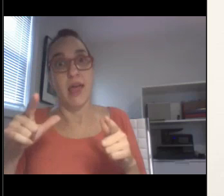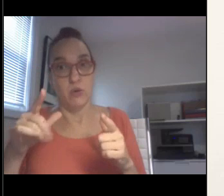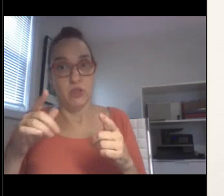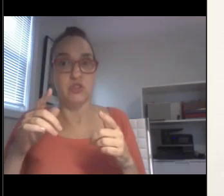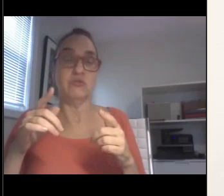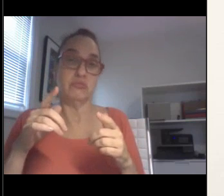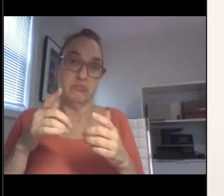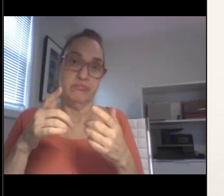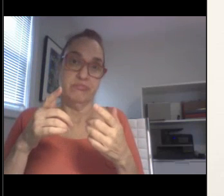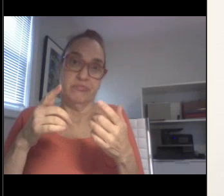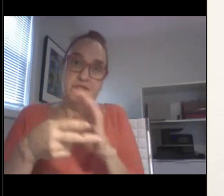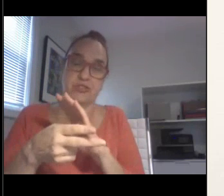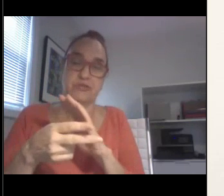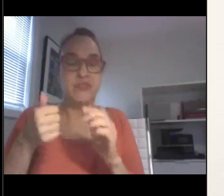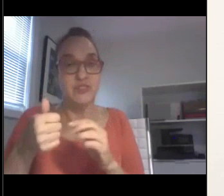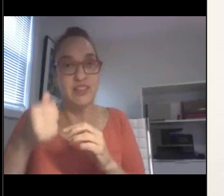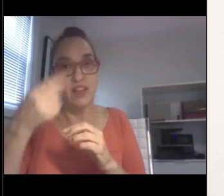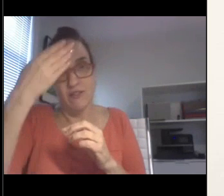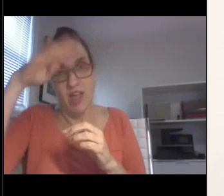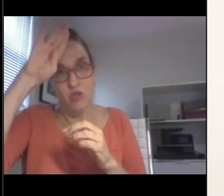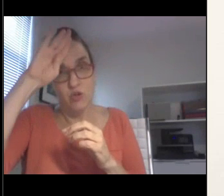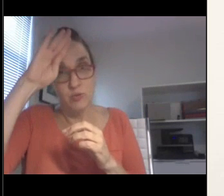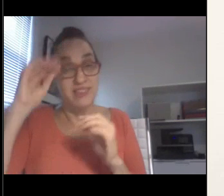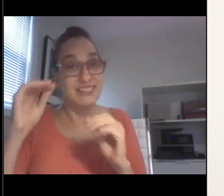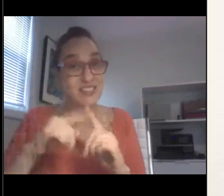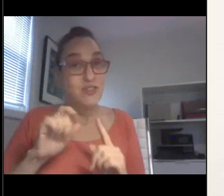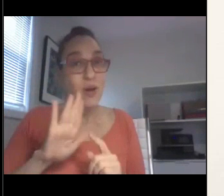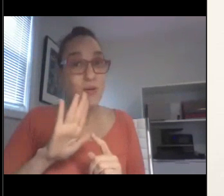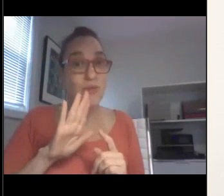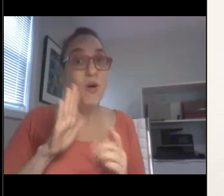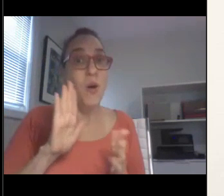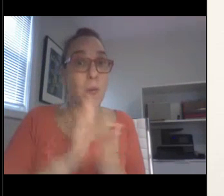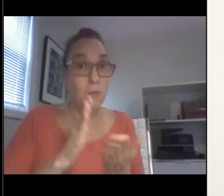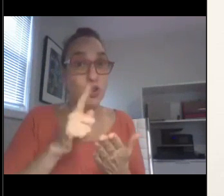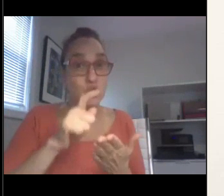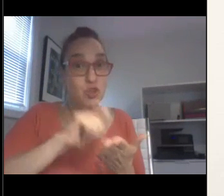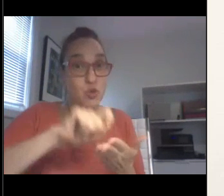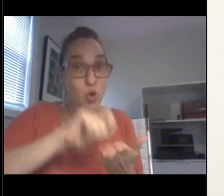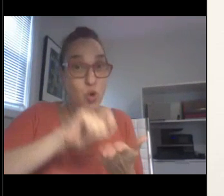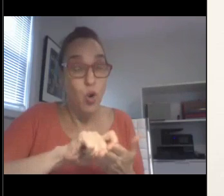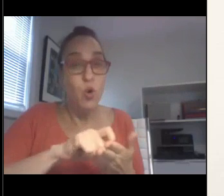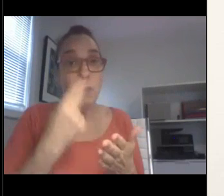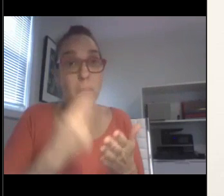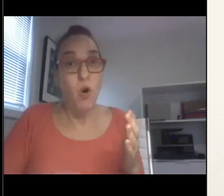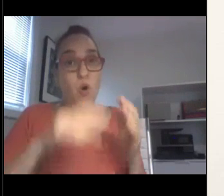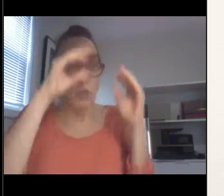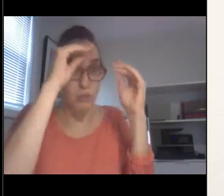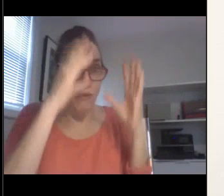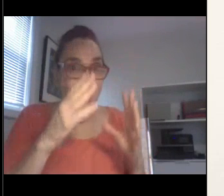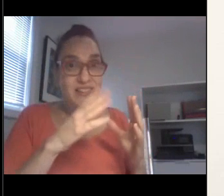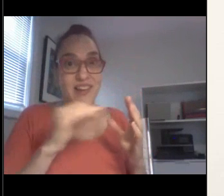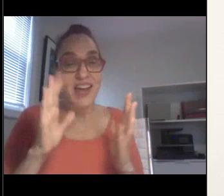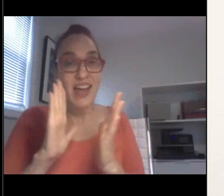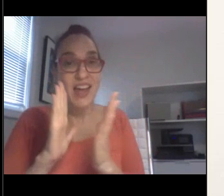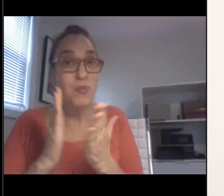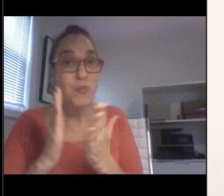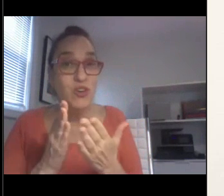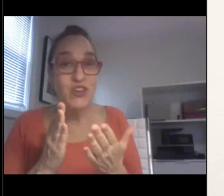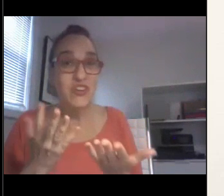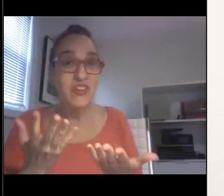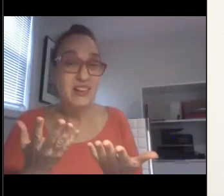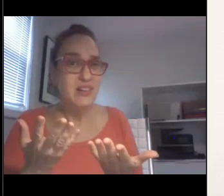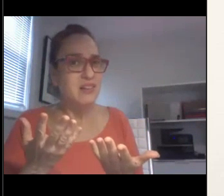Mendoza-Denton. So it's teaching her book, and that both the professor and the book could be seen as opinion was